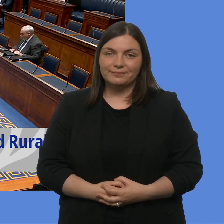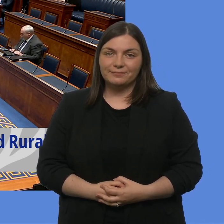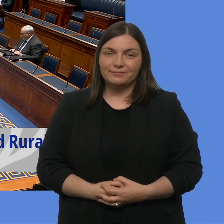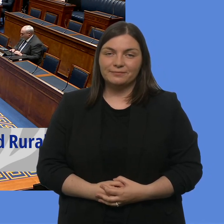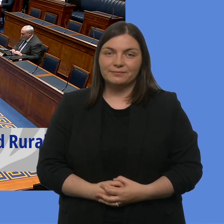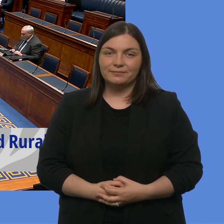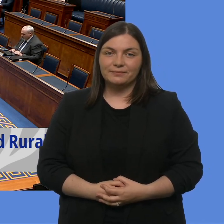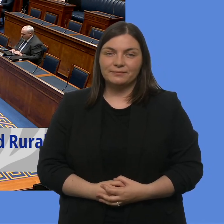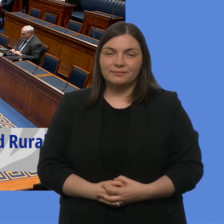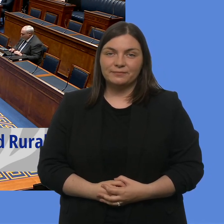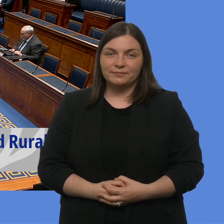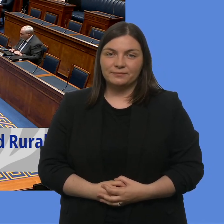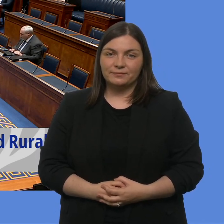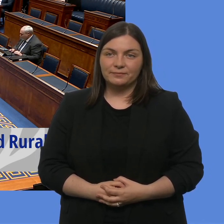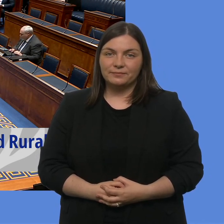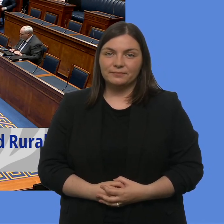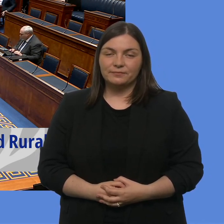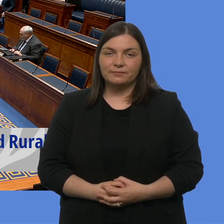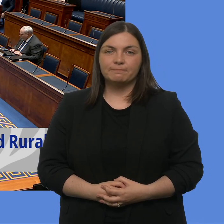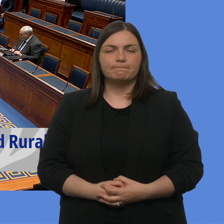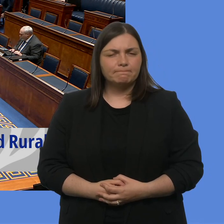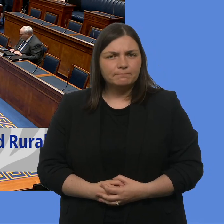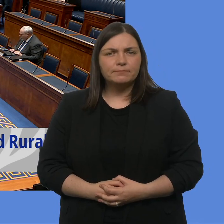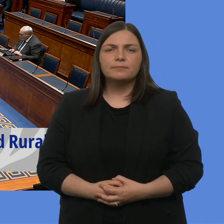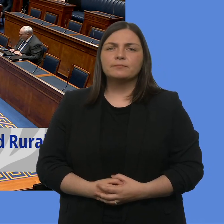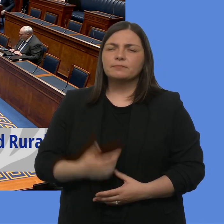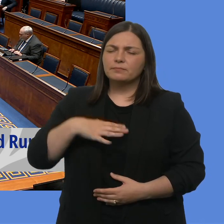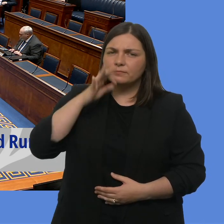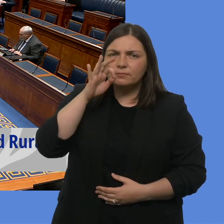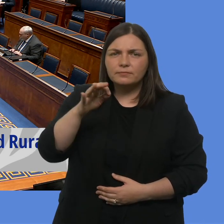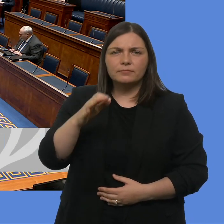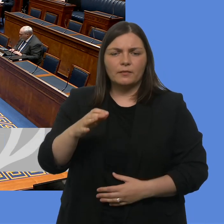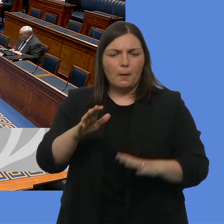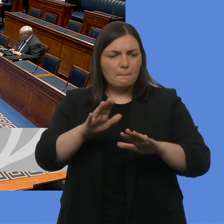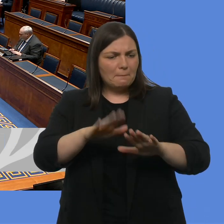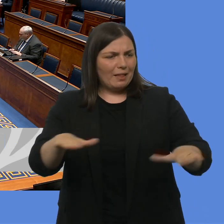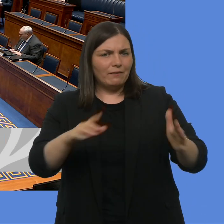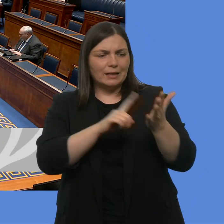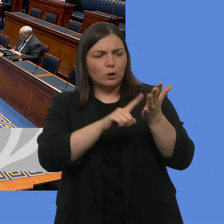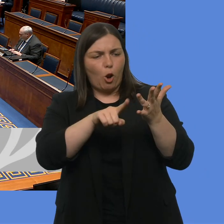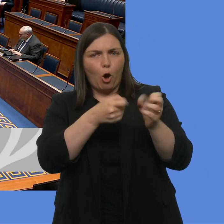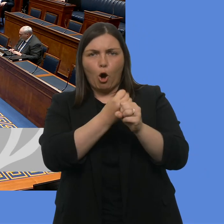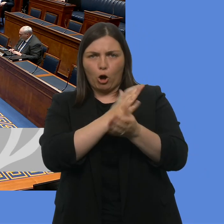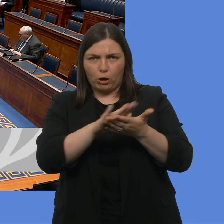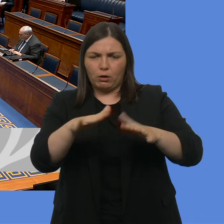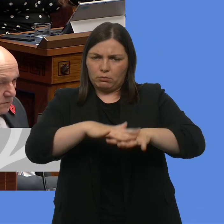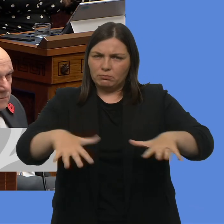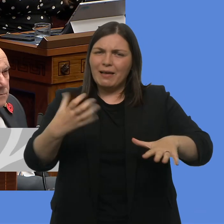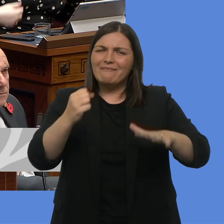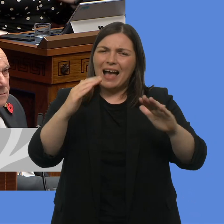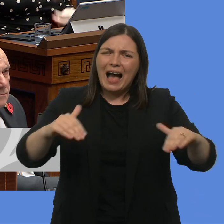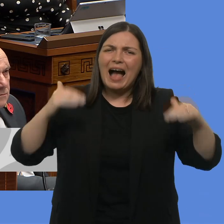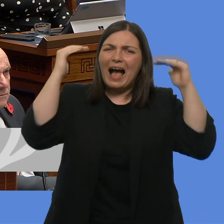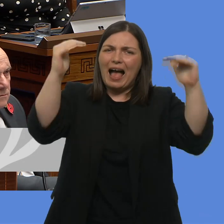Speaker. Sir. The high levels of nutrient and bacterial pollution in Belfast Lough have an impact on the marine life, particularly in the